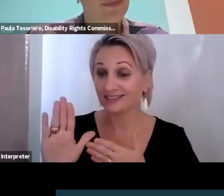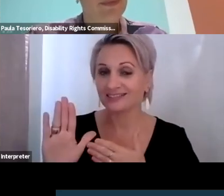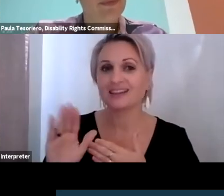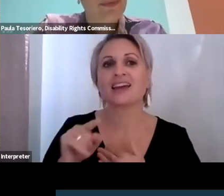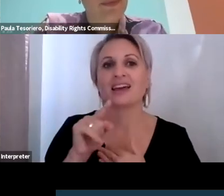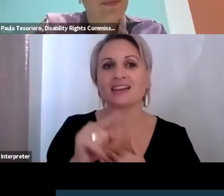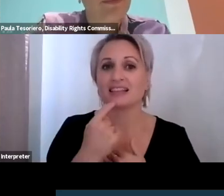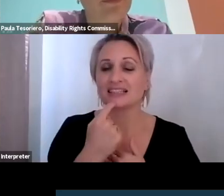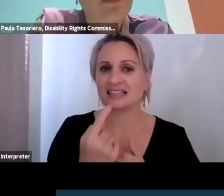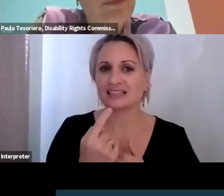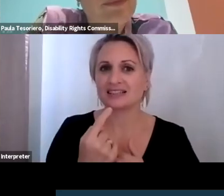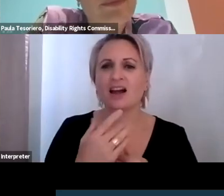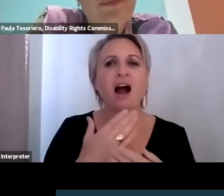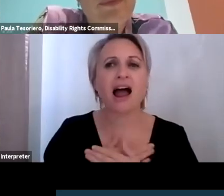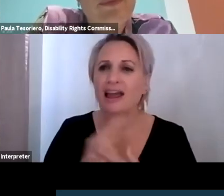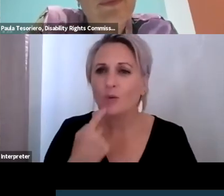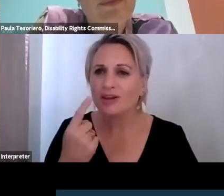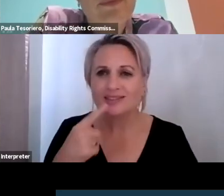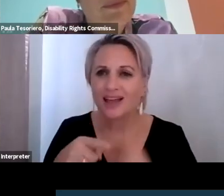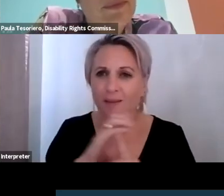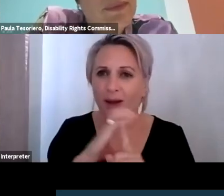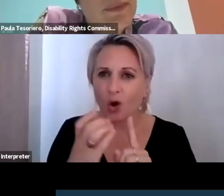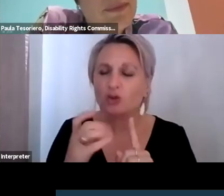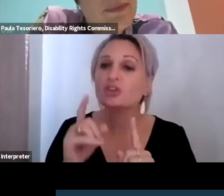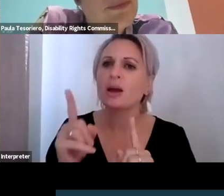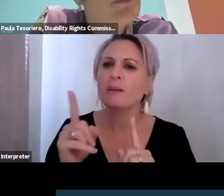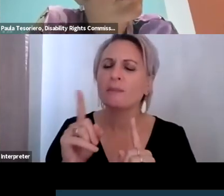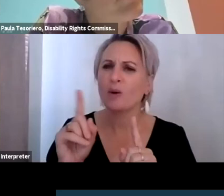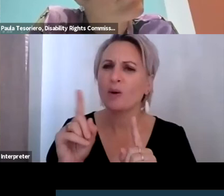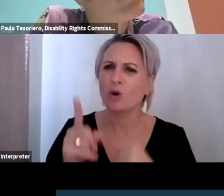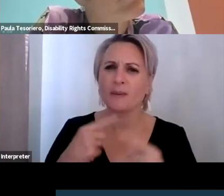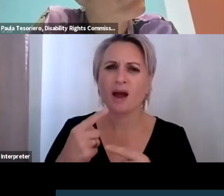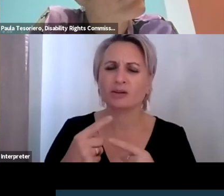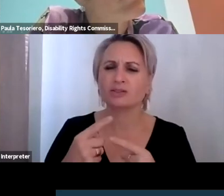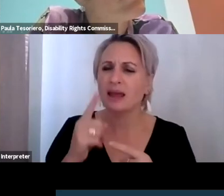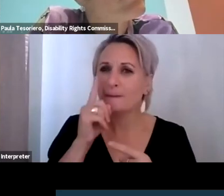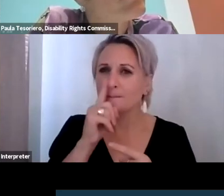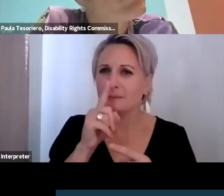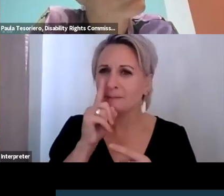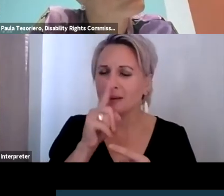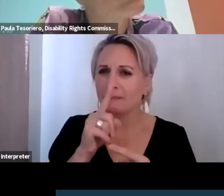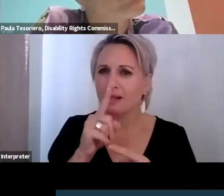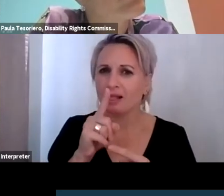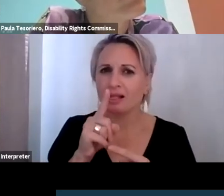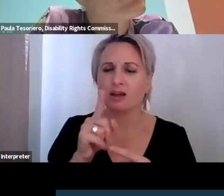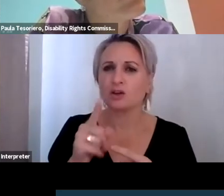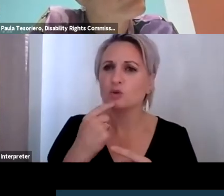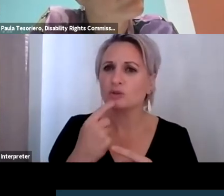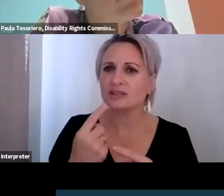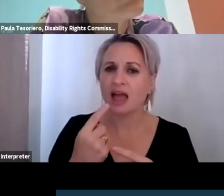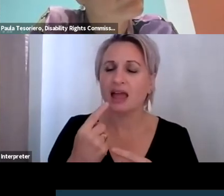which says this. She says, I love what you're saying about culture, but what advice do you have for people to be inclusive of all women